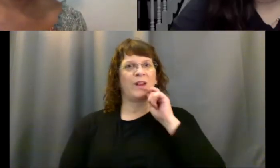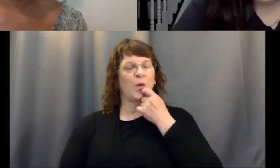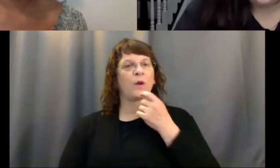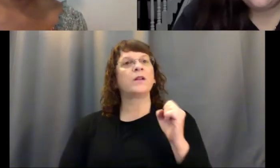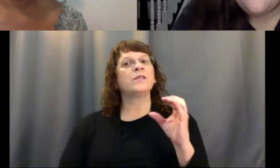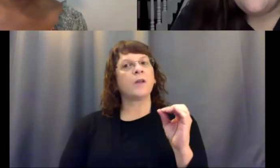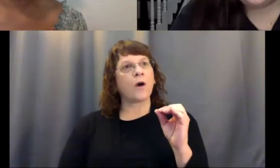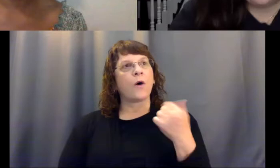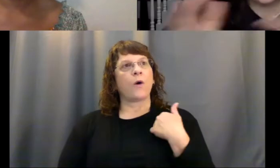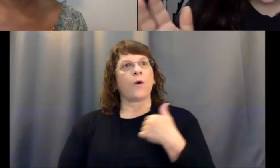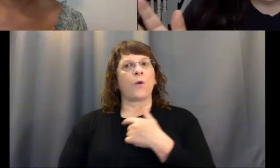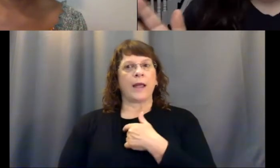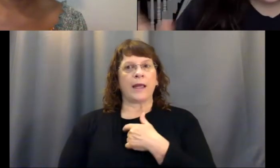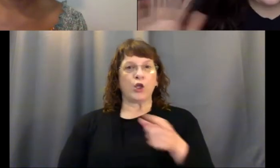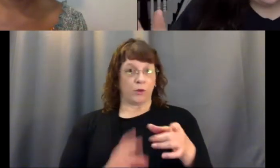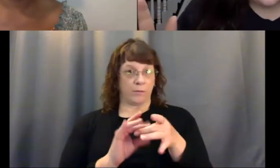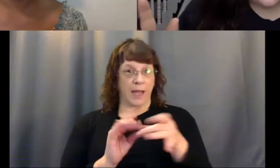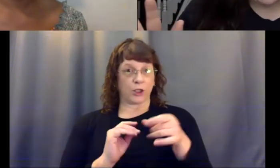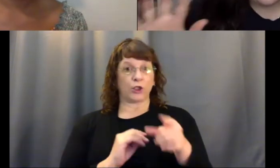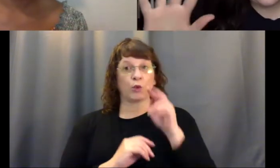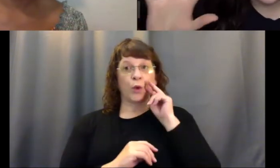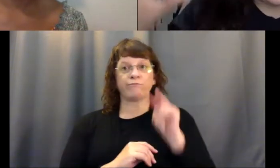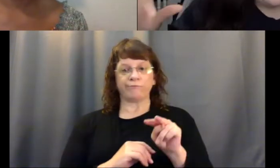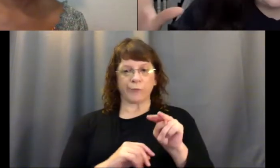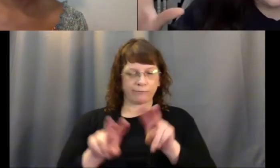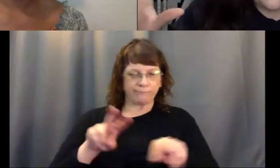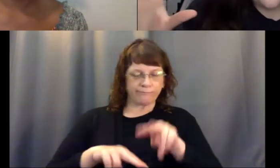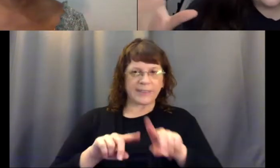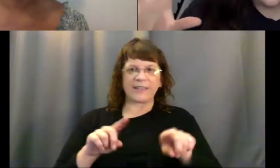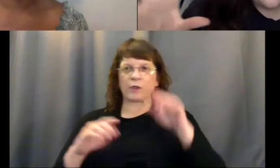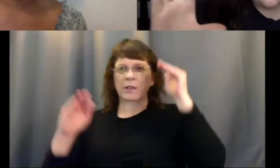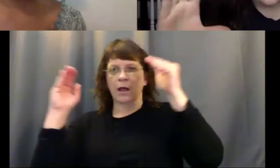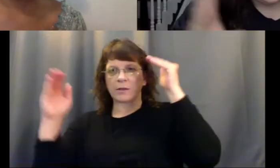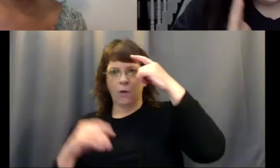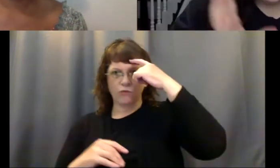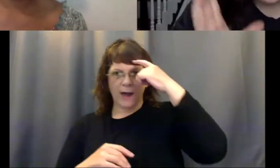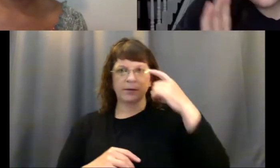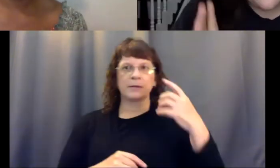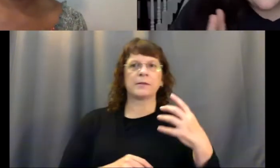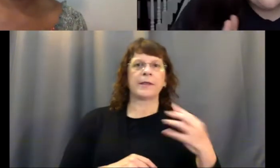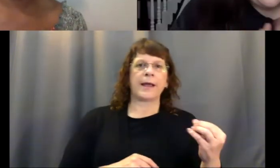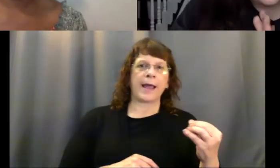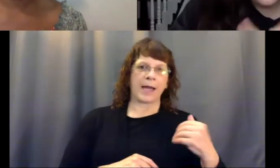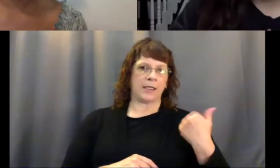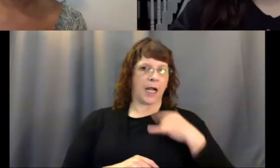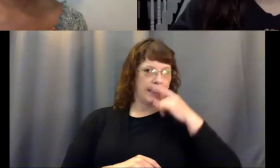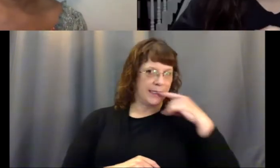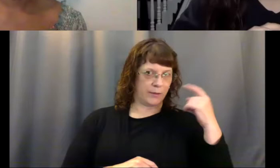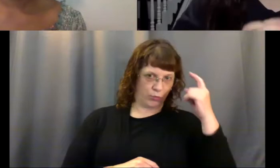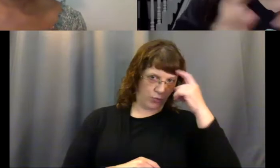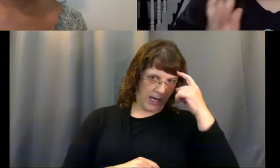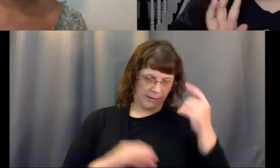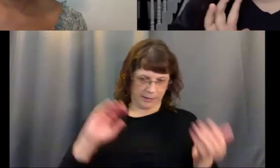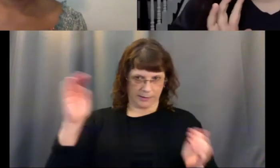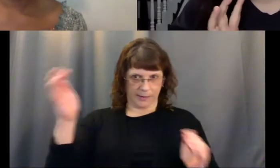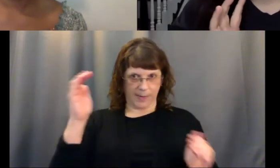So you mentioned that you looked at the differences between adult brains and young kid brains. So like,